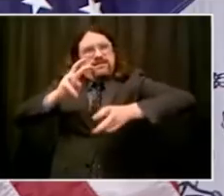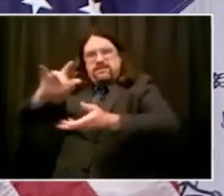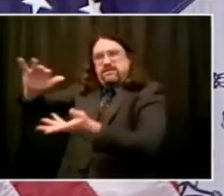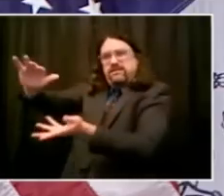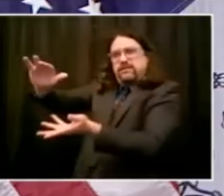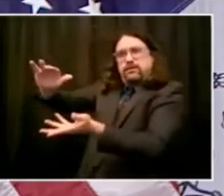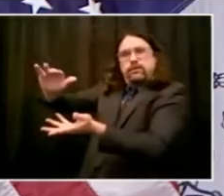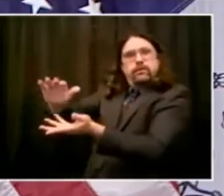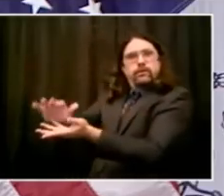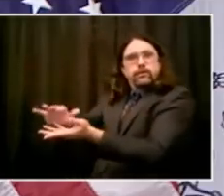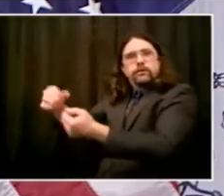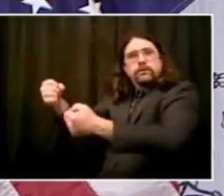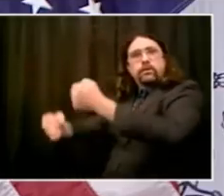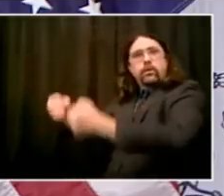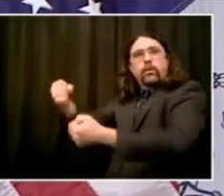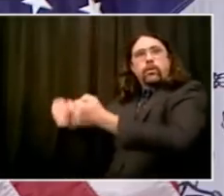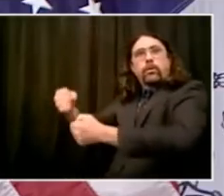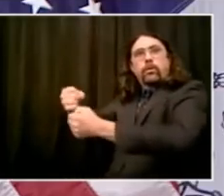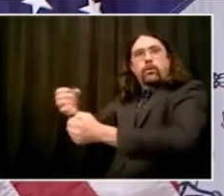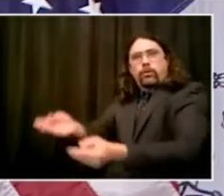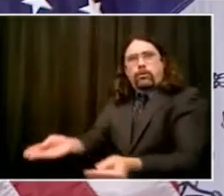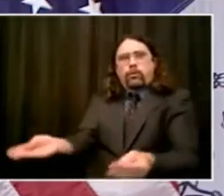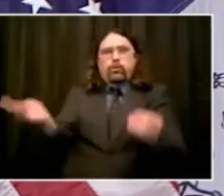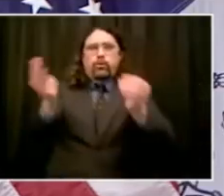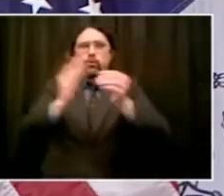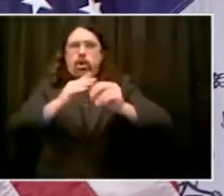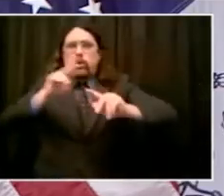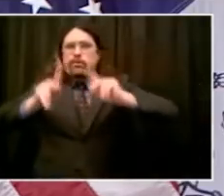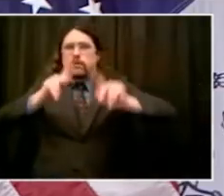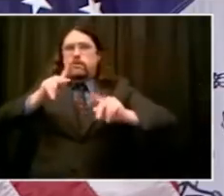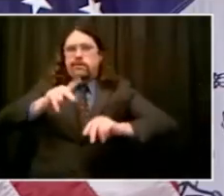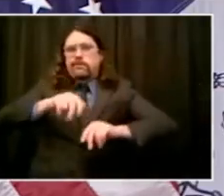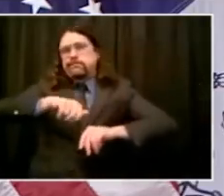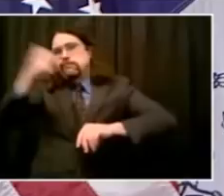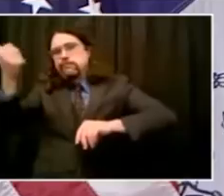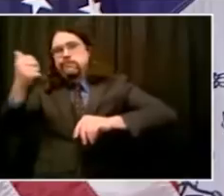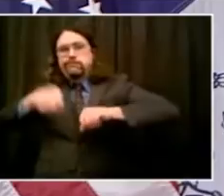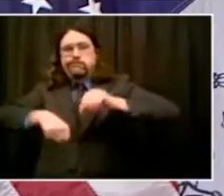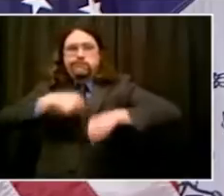Last two for today. Next, we have Juliet from 1010 Wins.